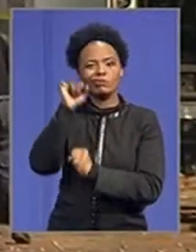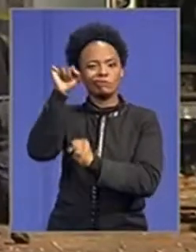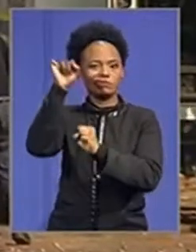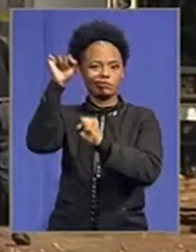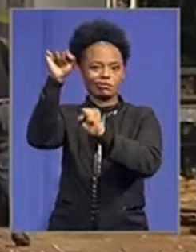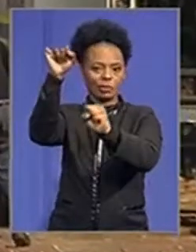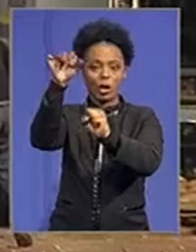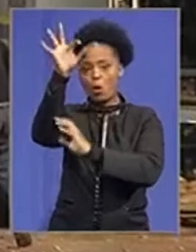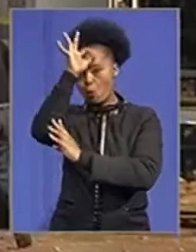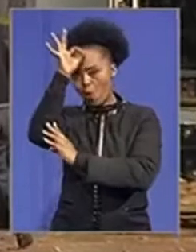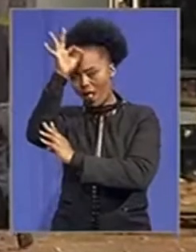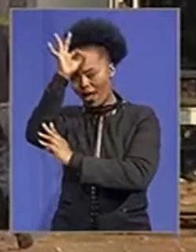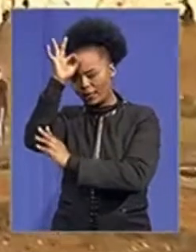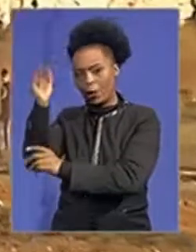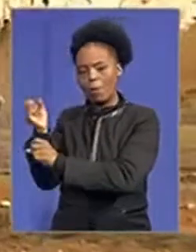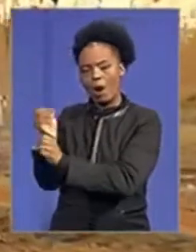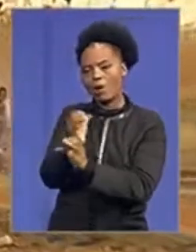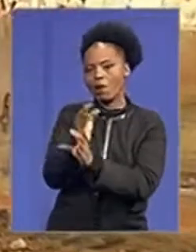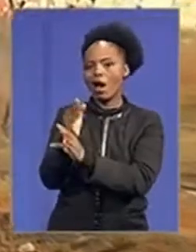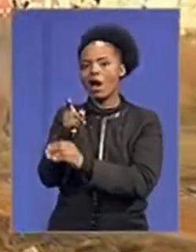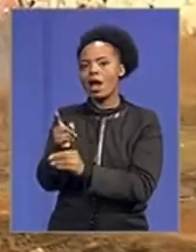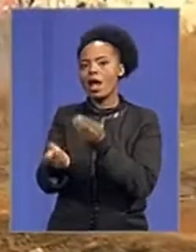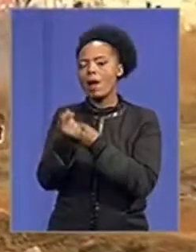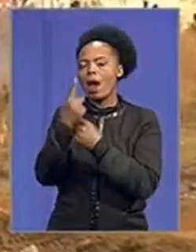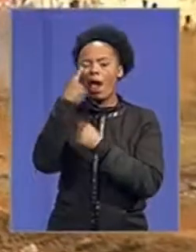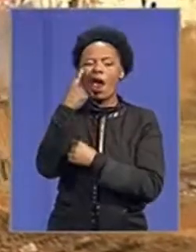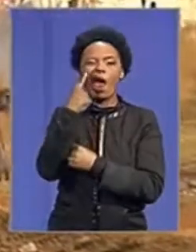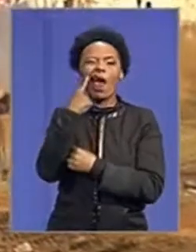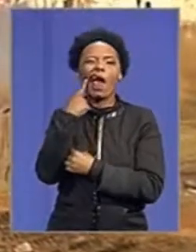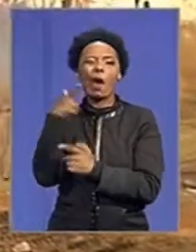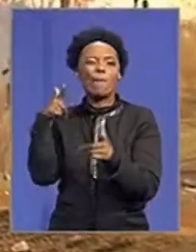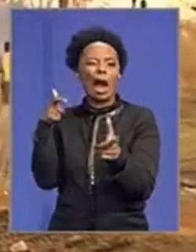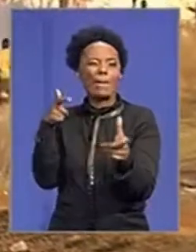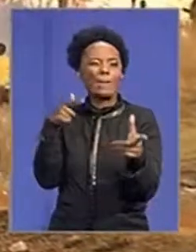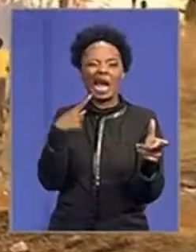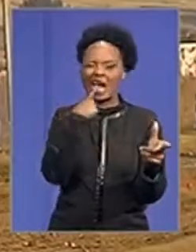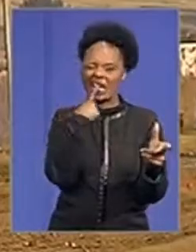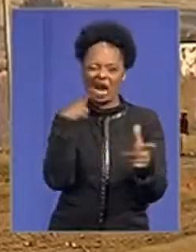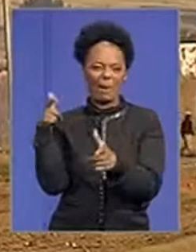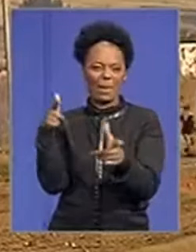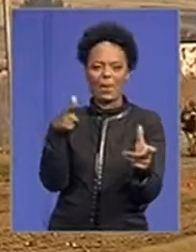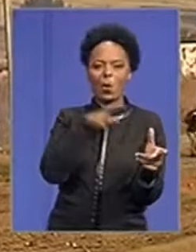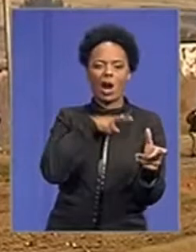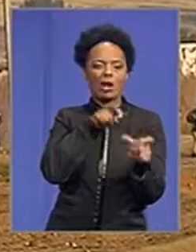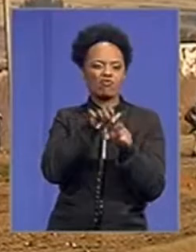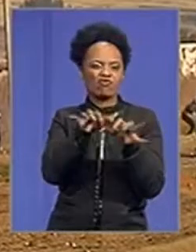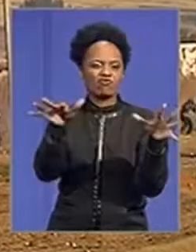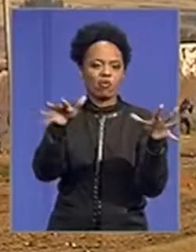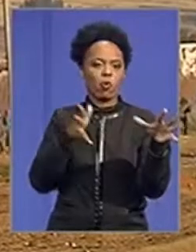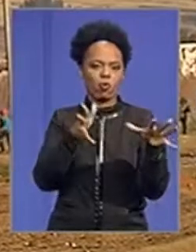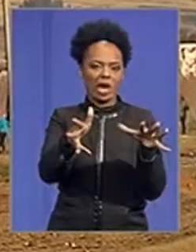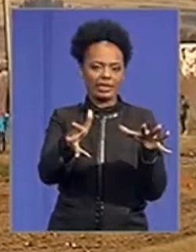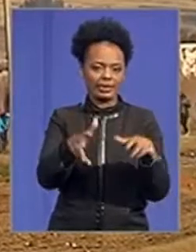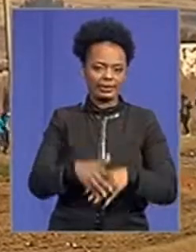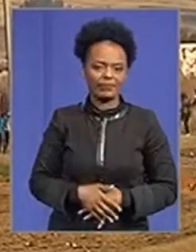sasile sasebedi sajikulo za rabara lekhase elisa macho hopata laza sishopaseu. No, when it wake up this